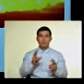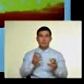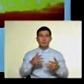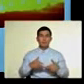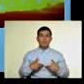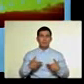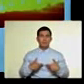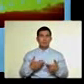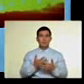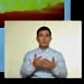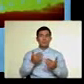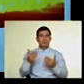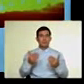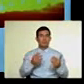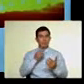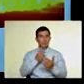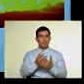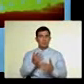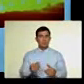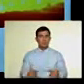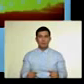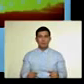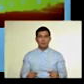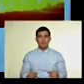foydali qazilma konlarini ko'rib turibsiz?